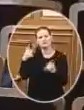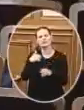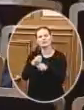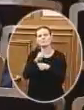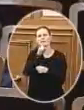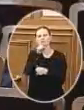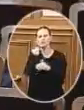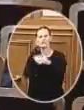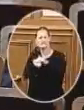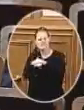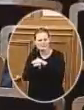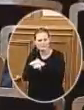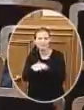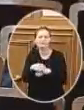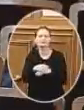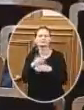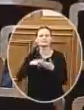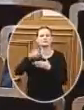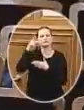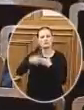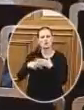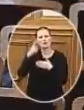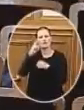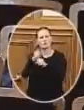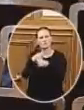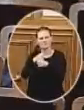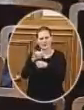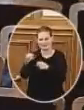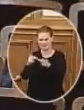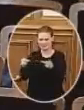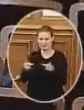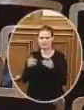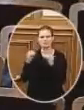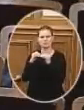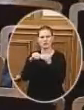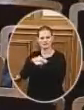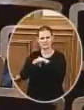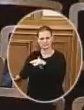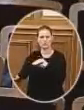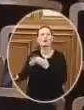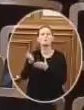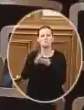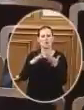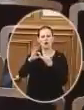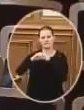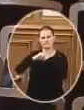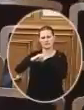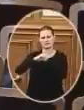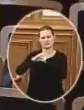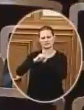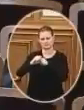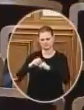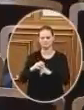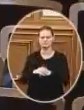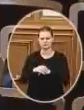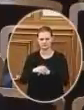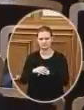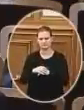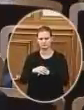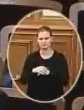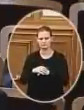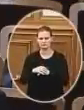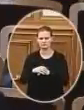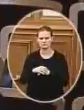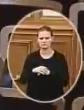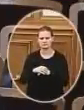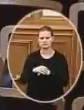and the programs toward making the site more accessible are also part of the marketing campaign. I think it's really important at that point to